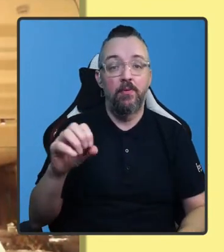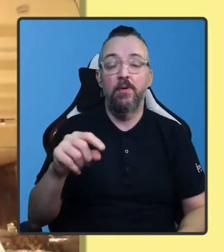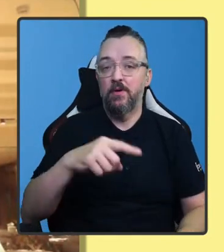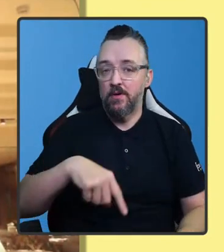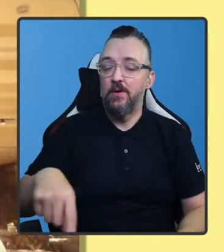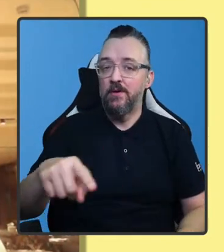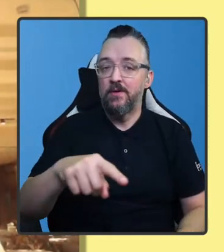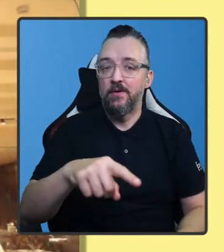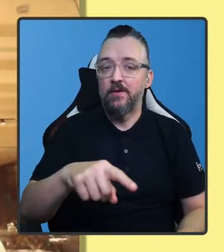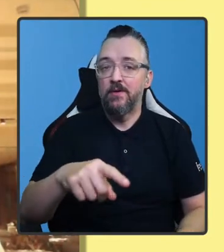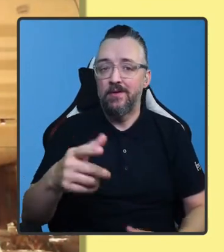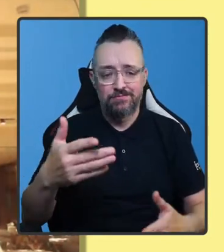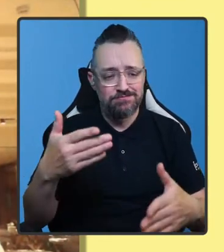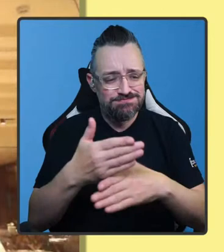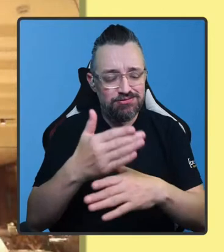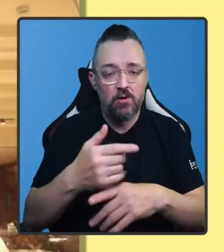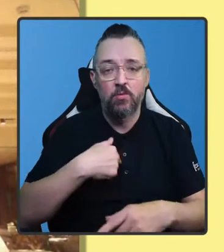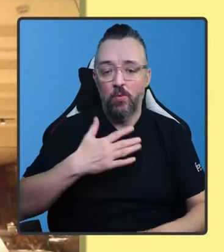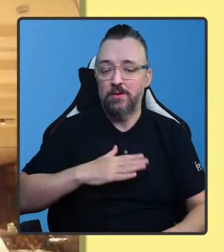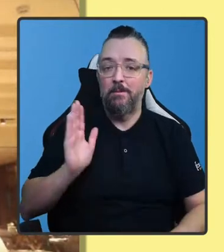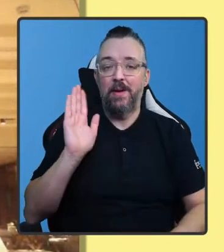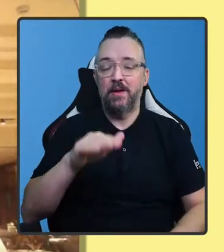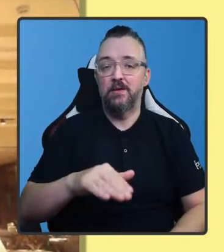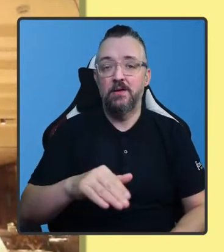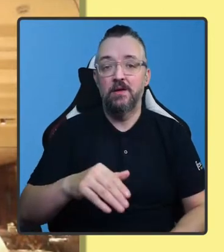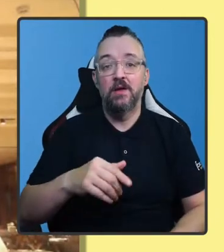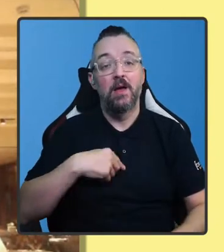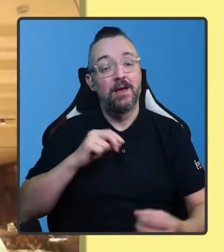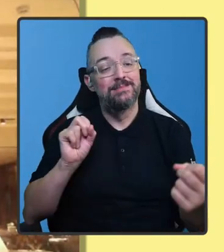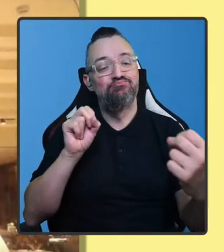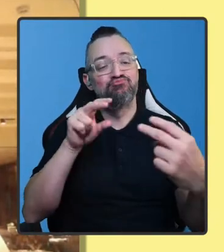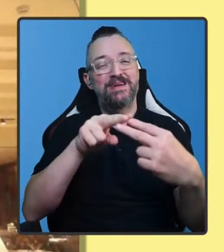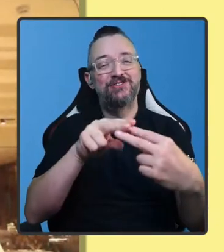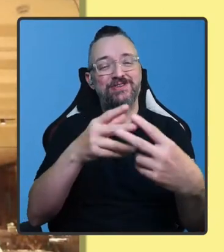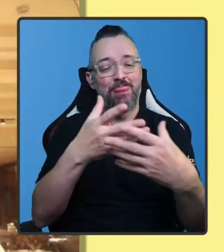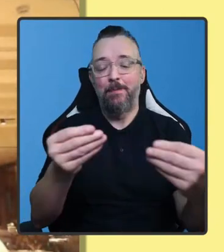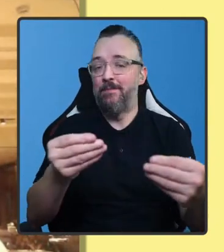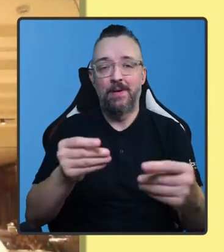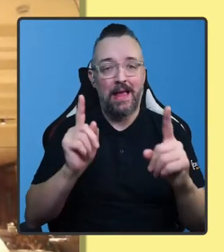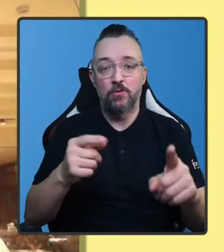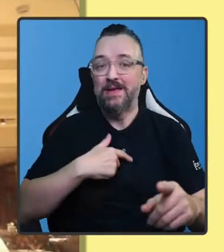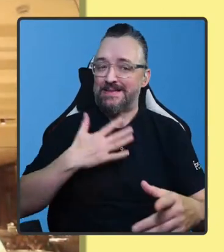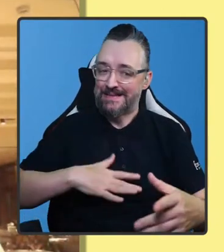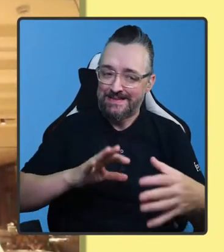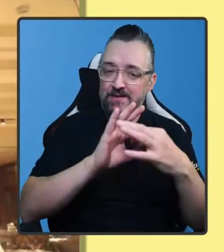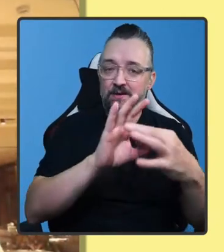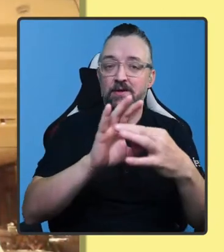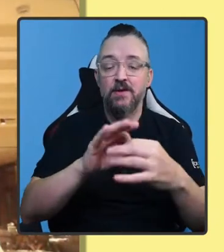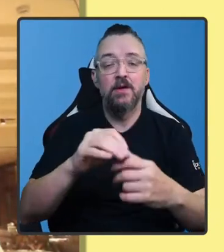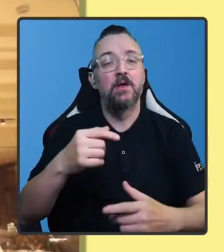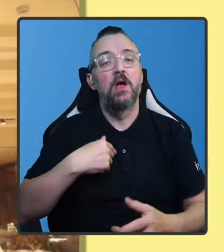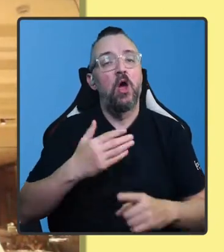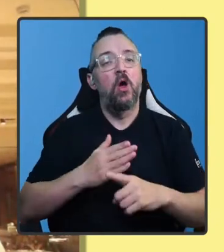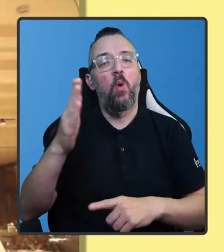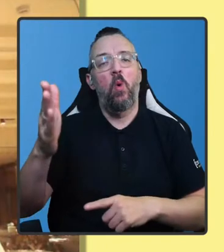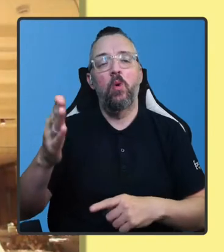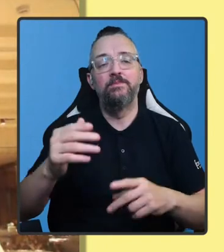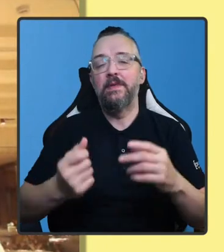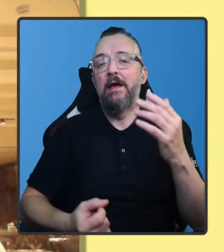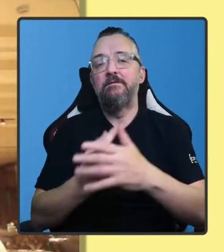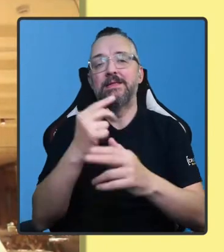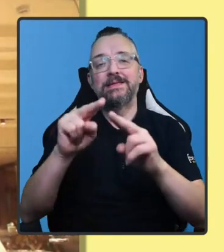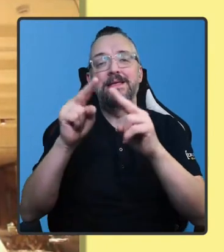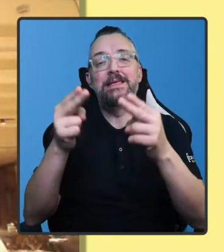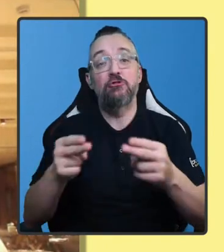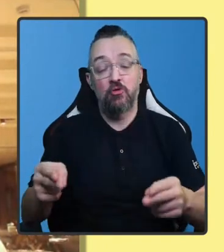be back. We can't burn bridges with our European family. Every time I go to international events, people are